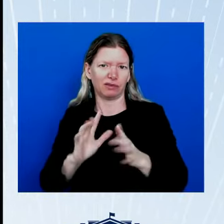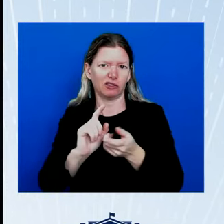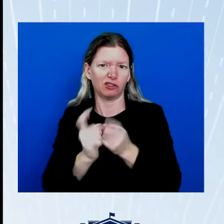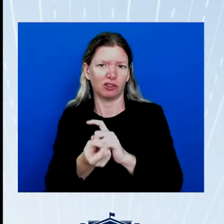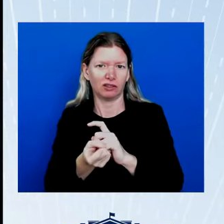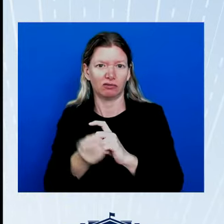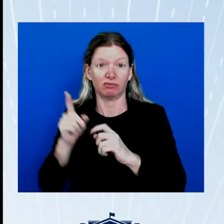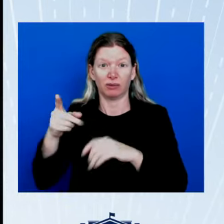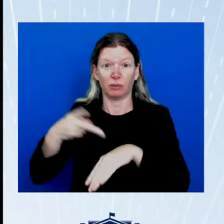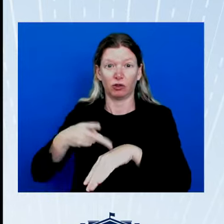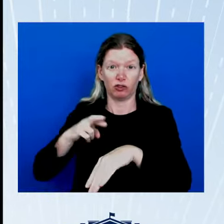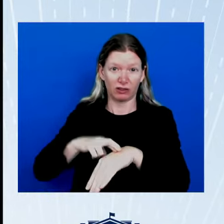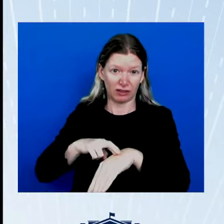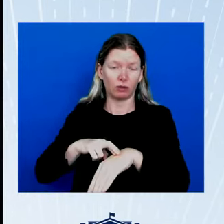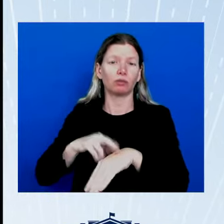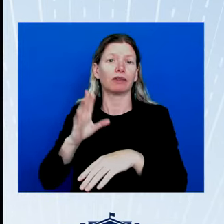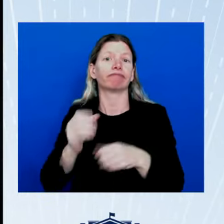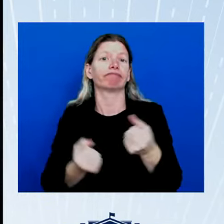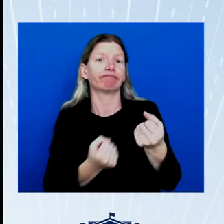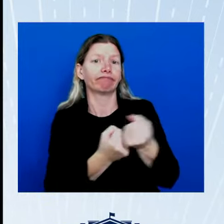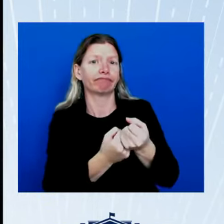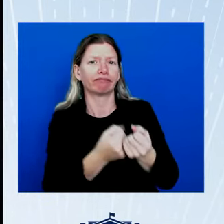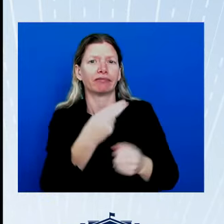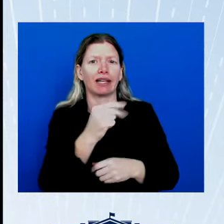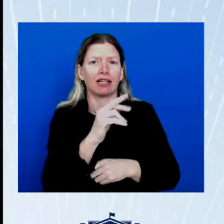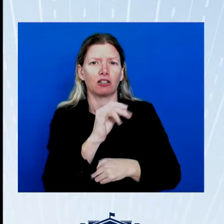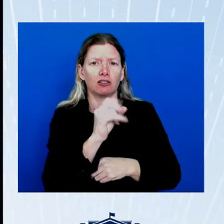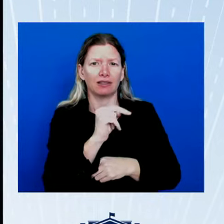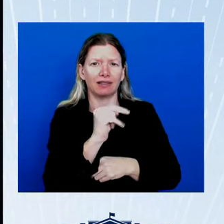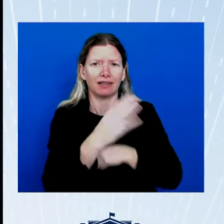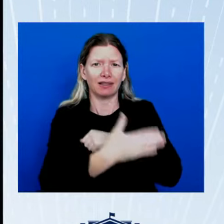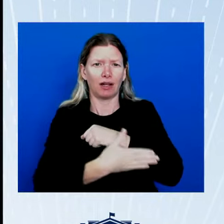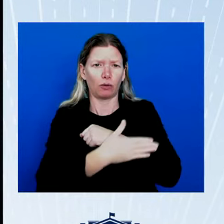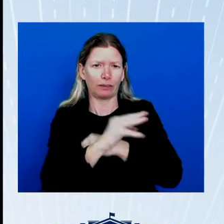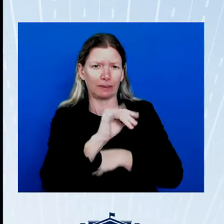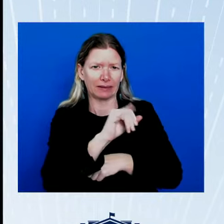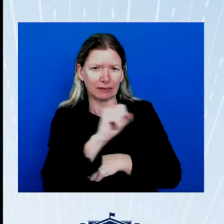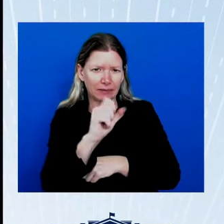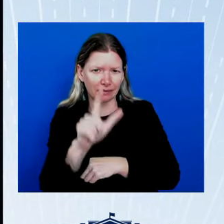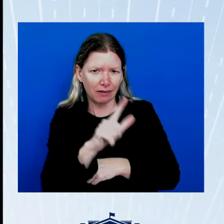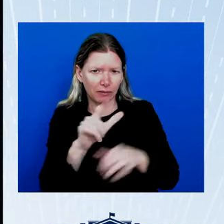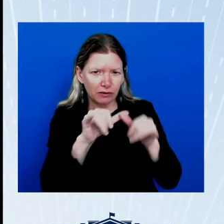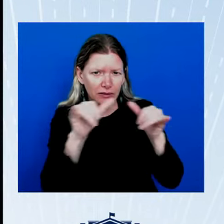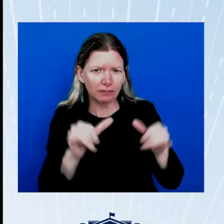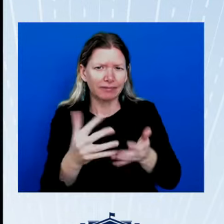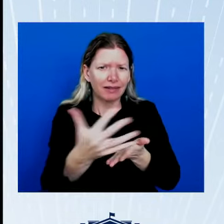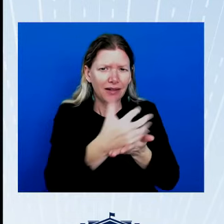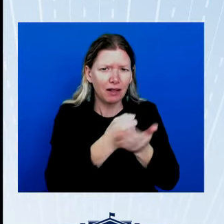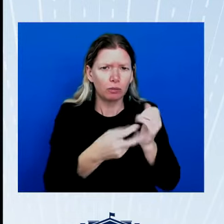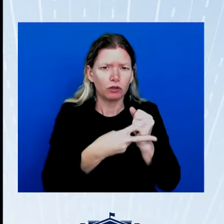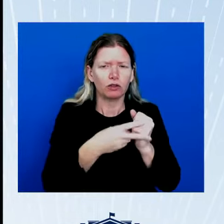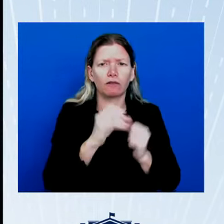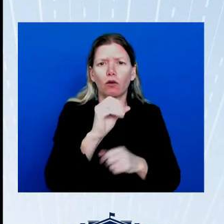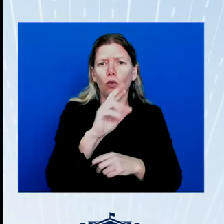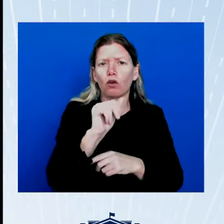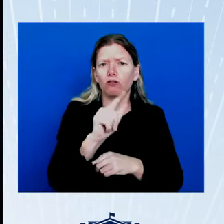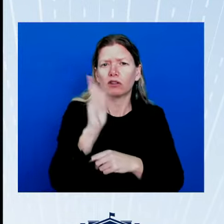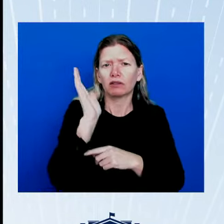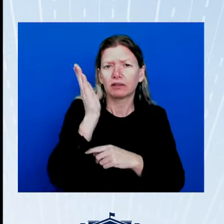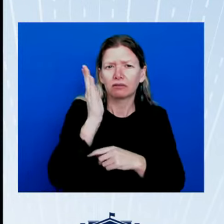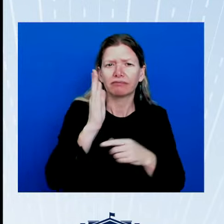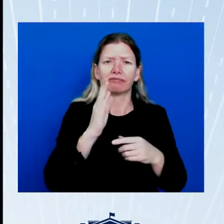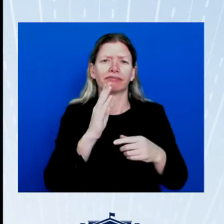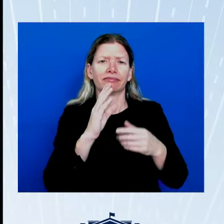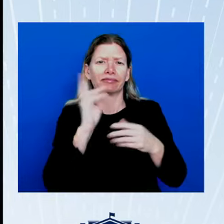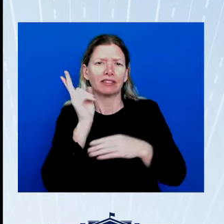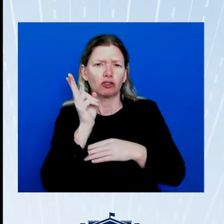histories and historical materials from six communities at risk of hurricane flooding along the Gulf Coast. With